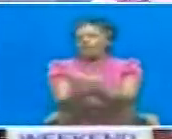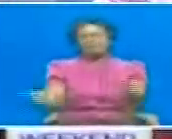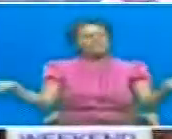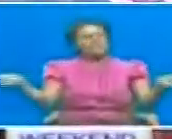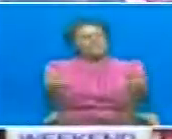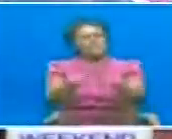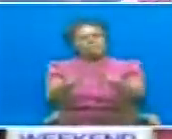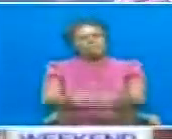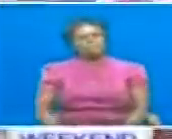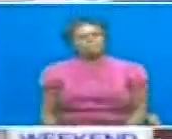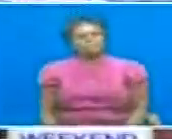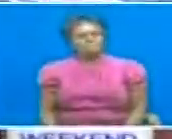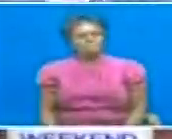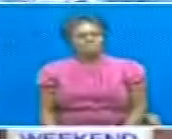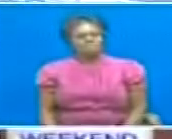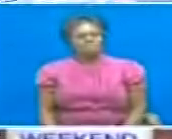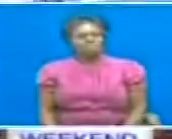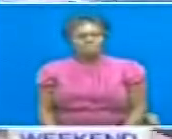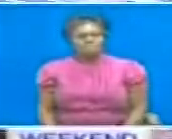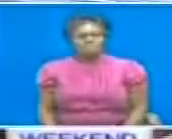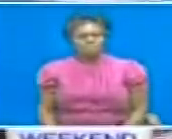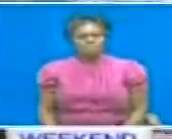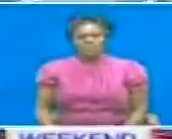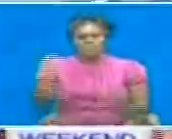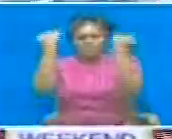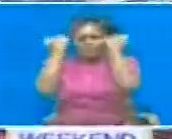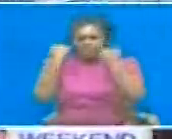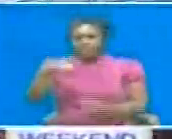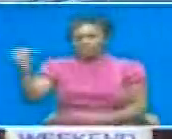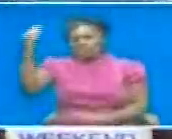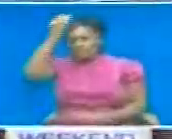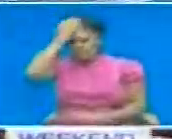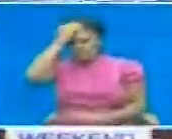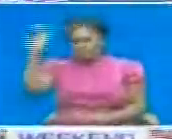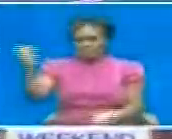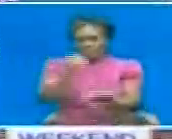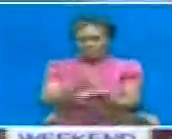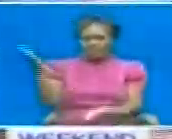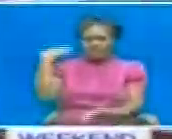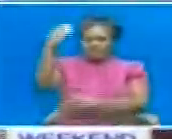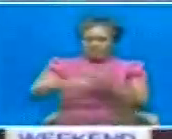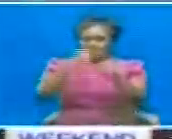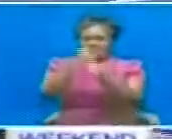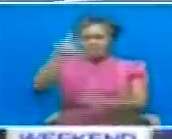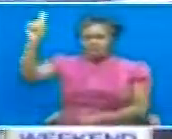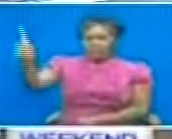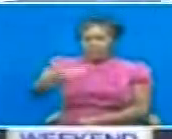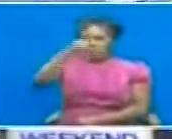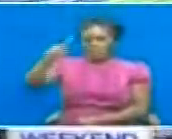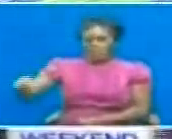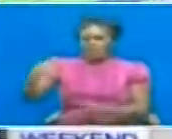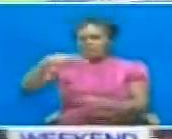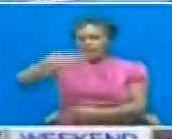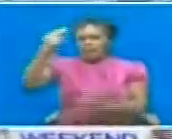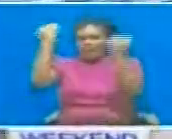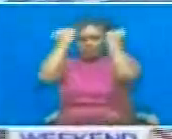also corrupt, and we are going to court on Monday. A recruitment in July last year was nullified by the High Court